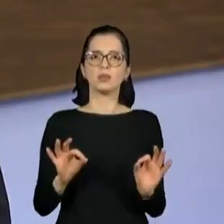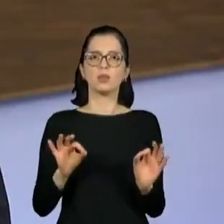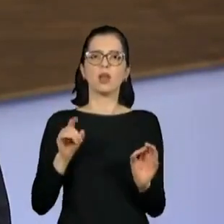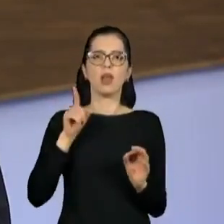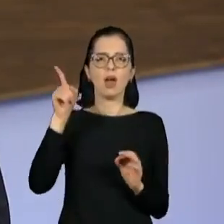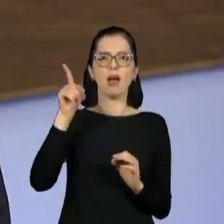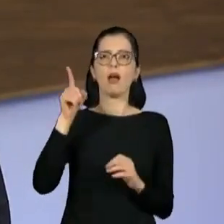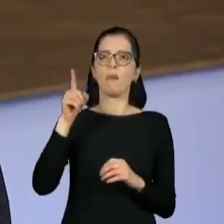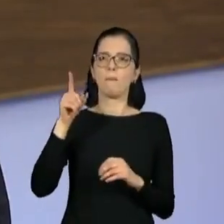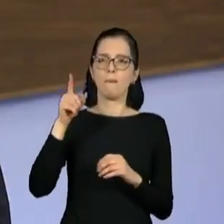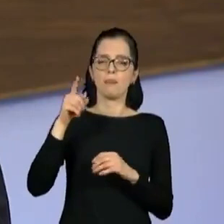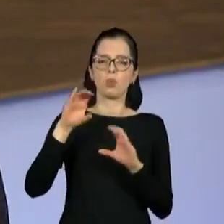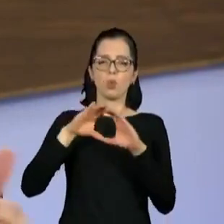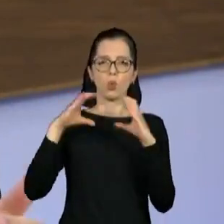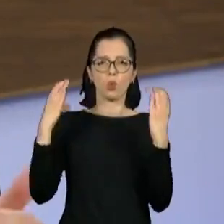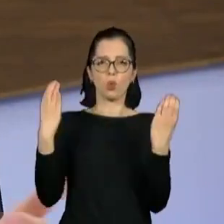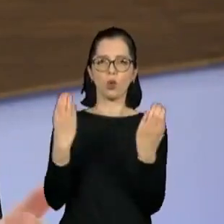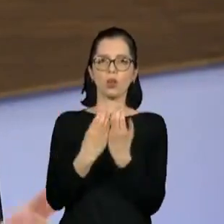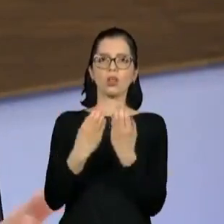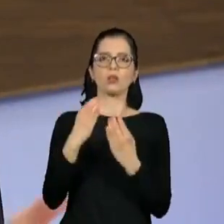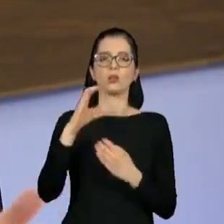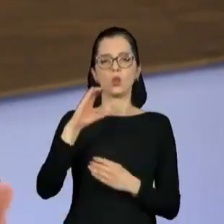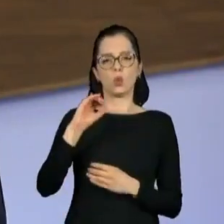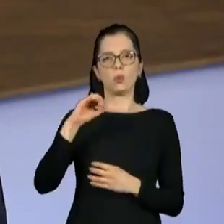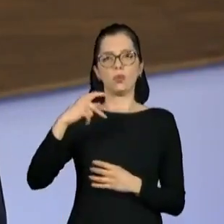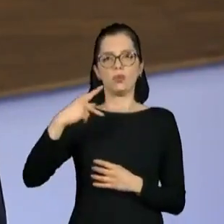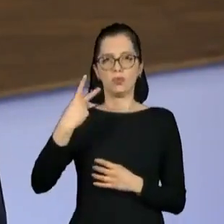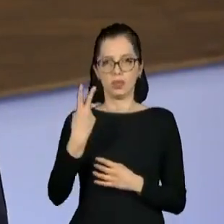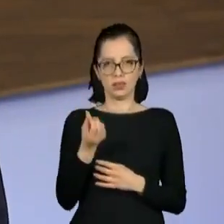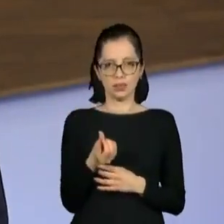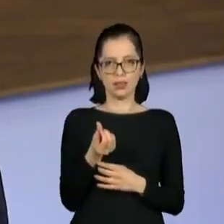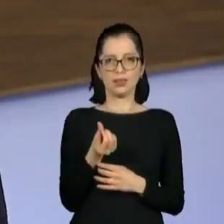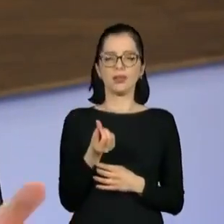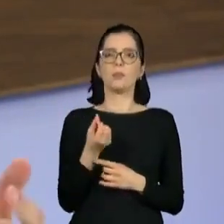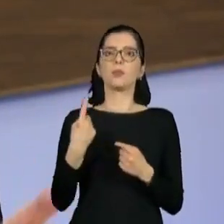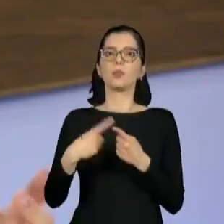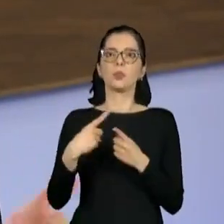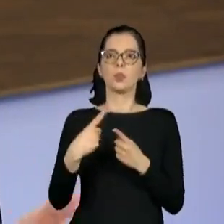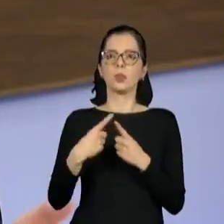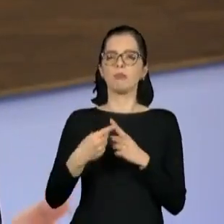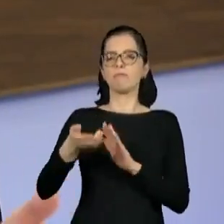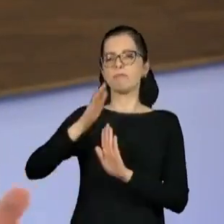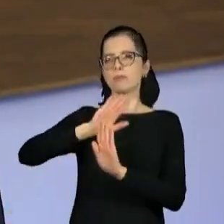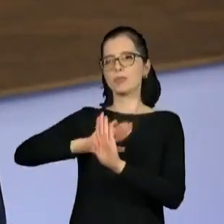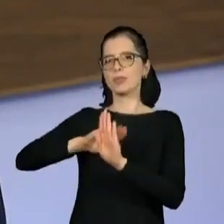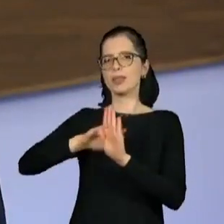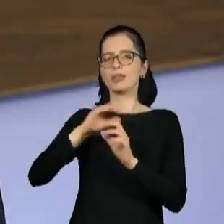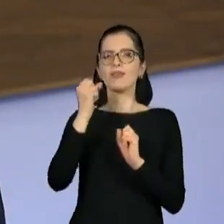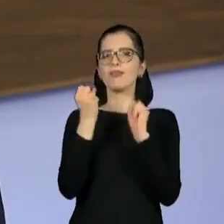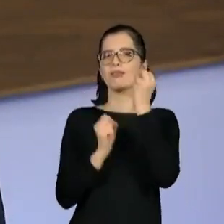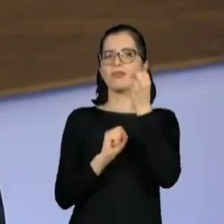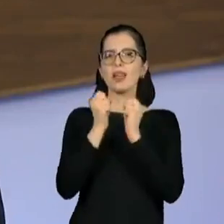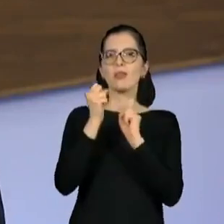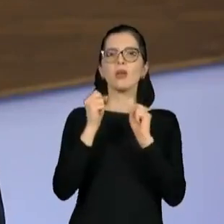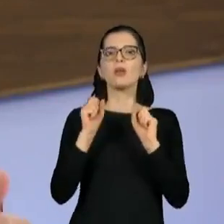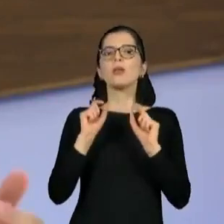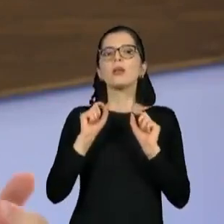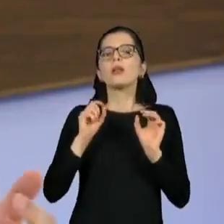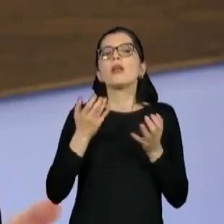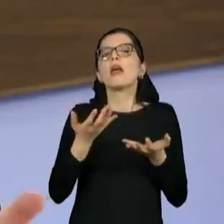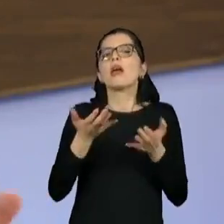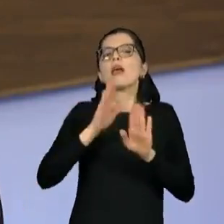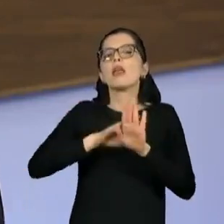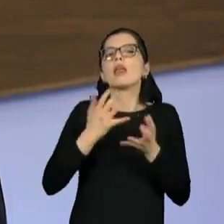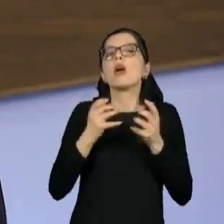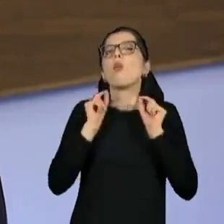26, em relação ao que essas empresas têm buscado? Qual o maior risco